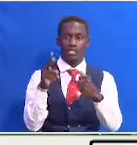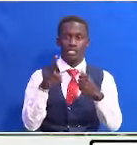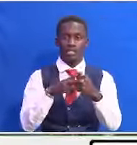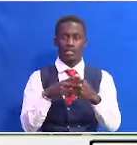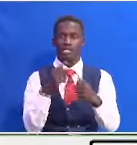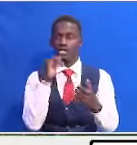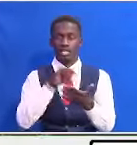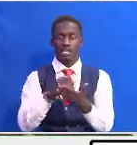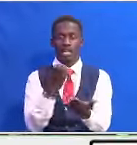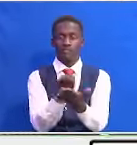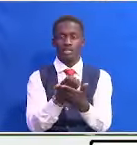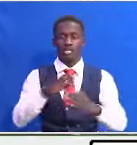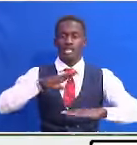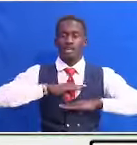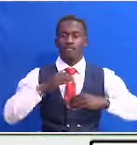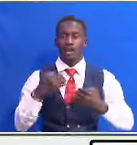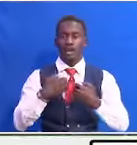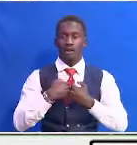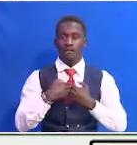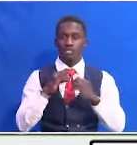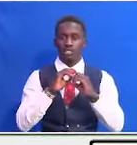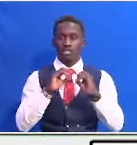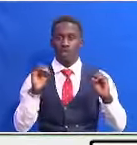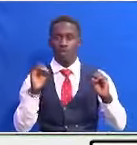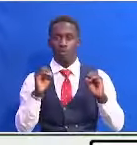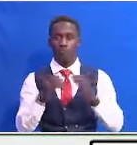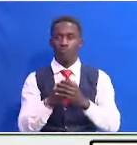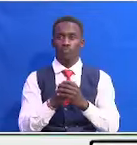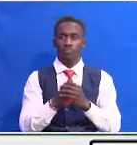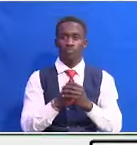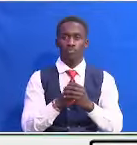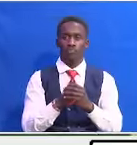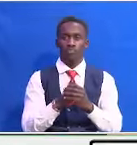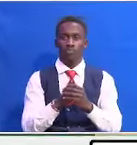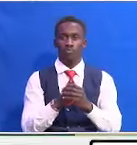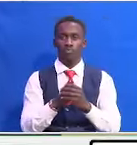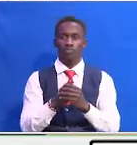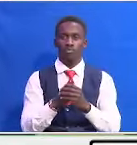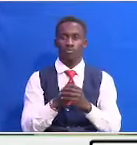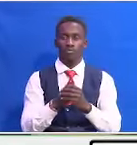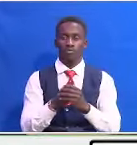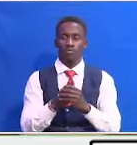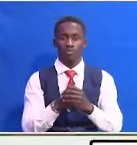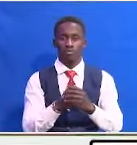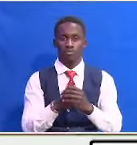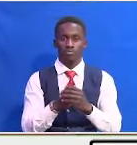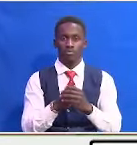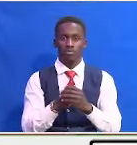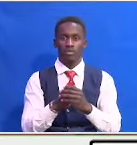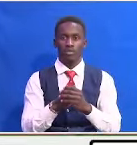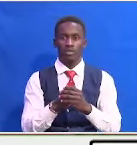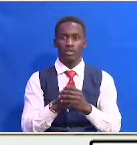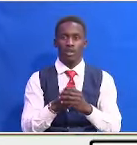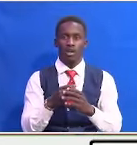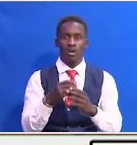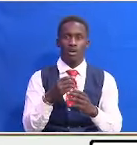evidence from their side as well as lack of cooperation from the witnesses. The learned prosecutor, Mr. Omwenga, outlined four grounds